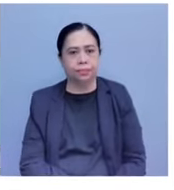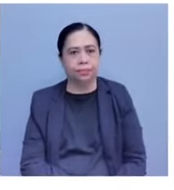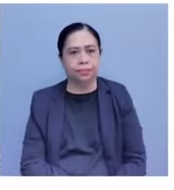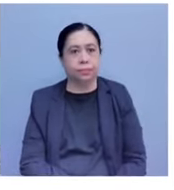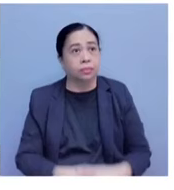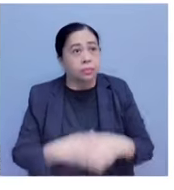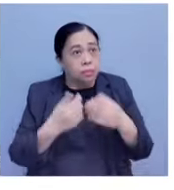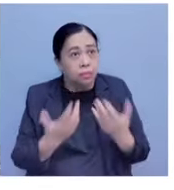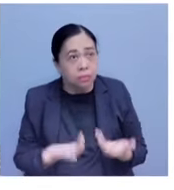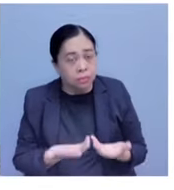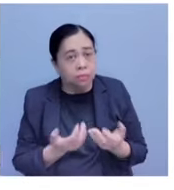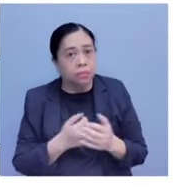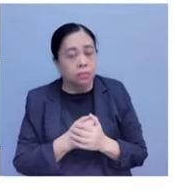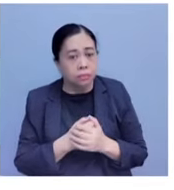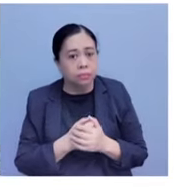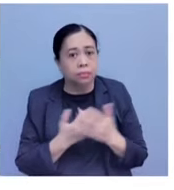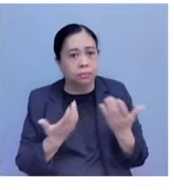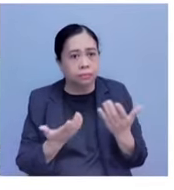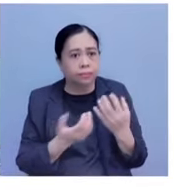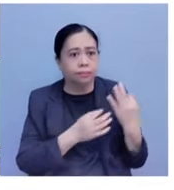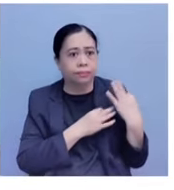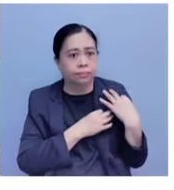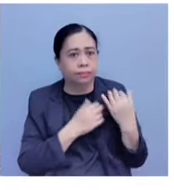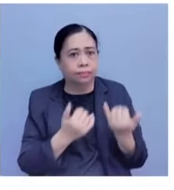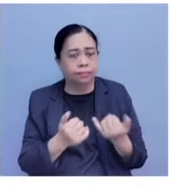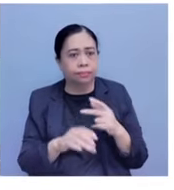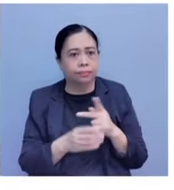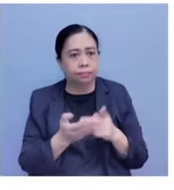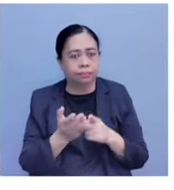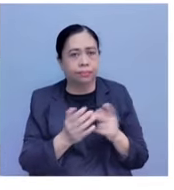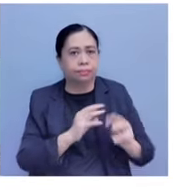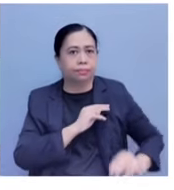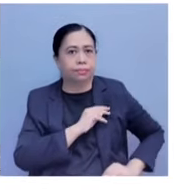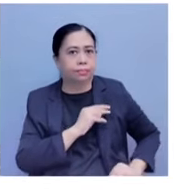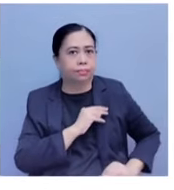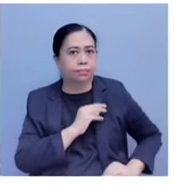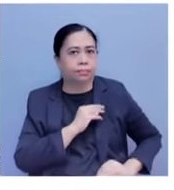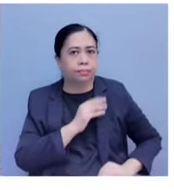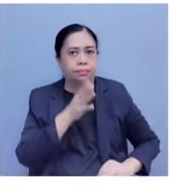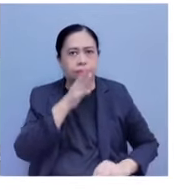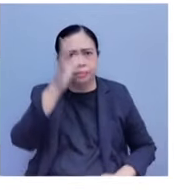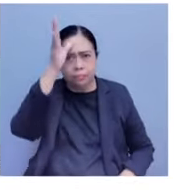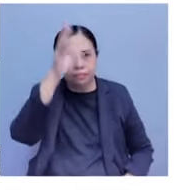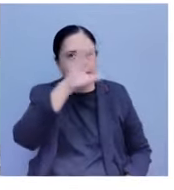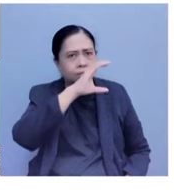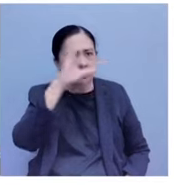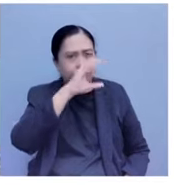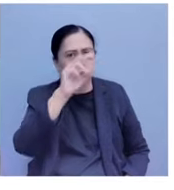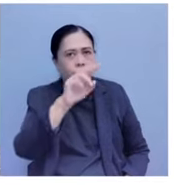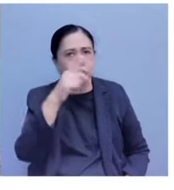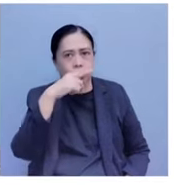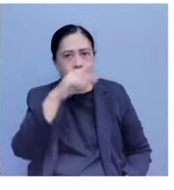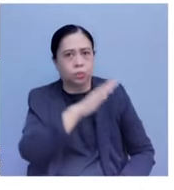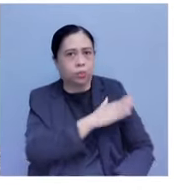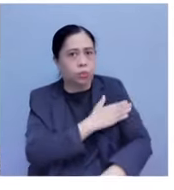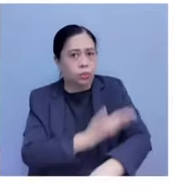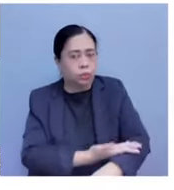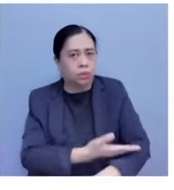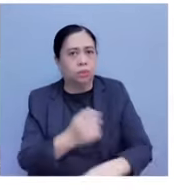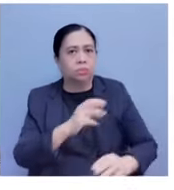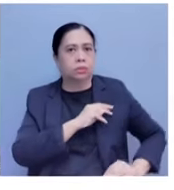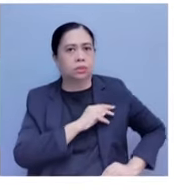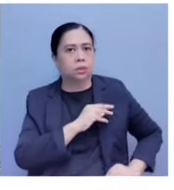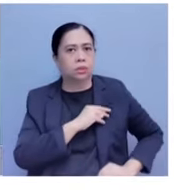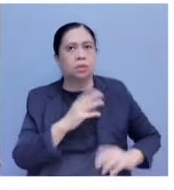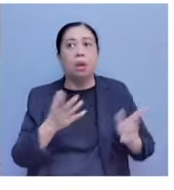Well, basically, there are liabilities now on the part of the military. The parents were looking for the two kids, and the military said,